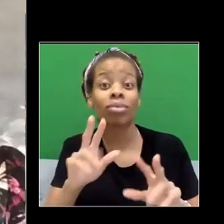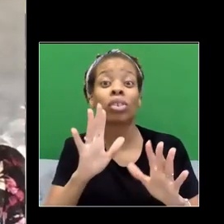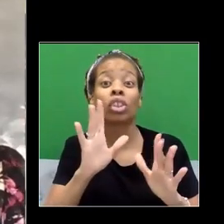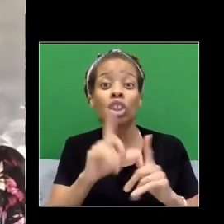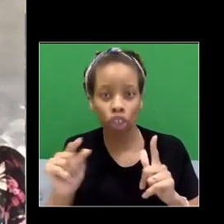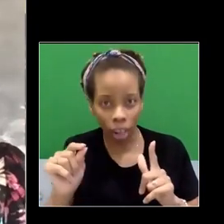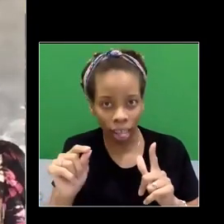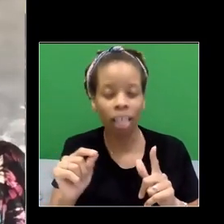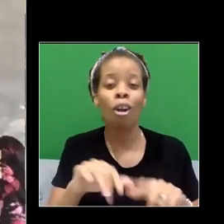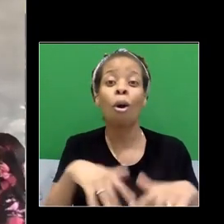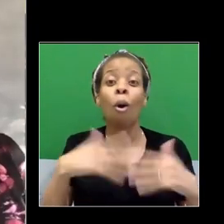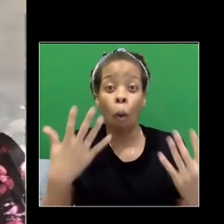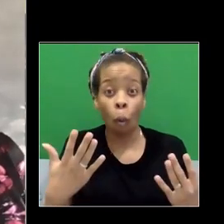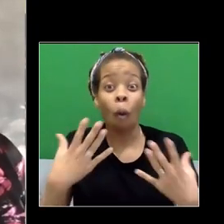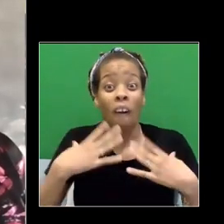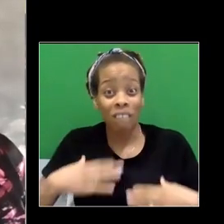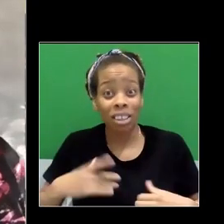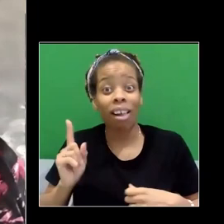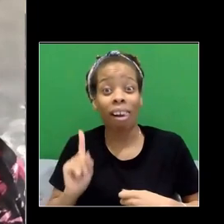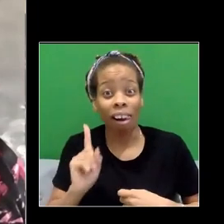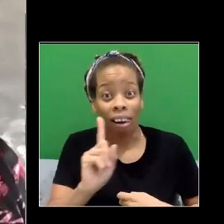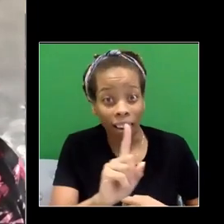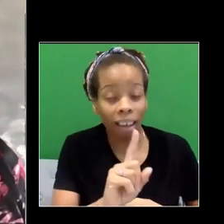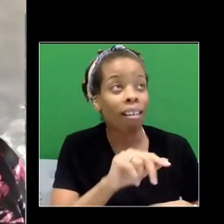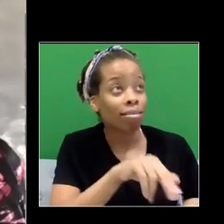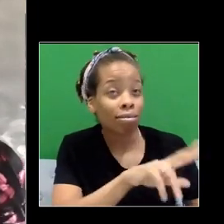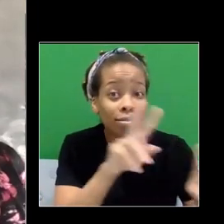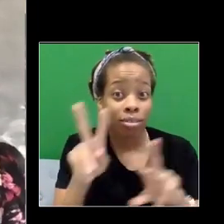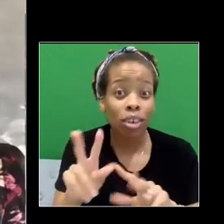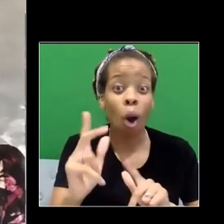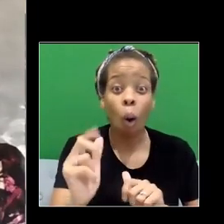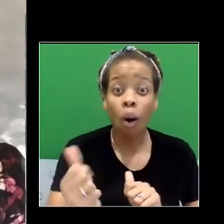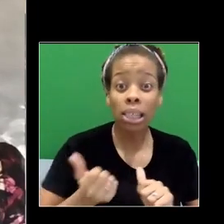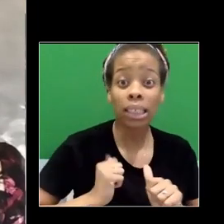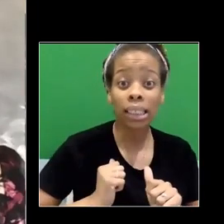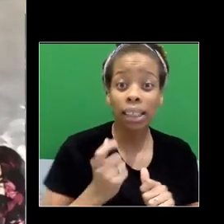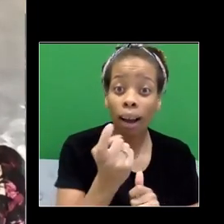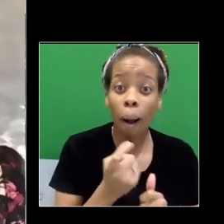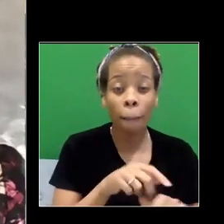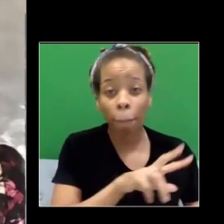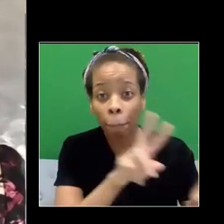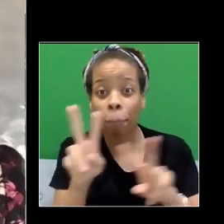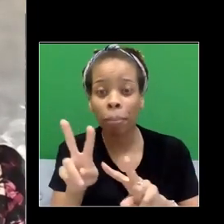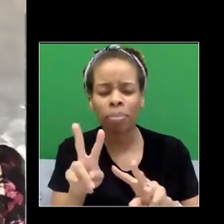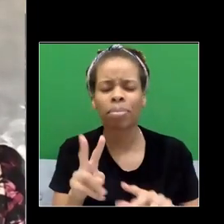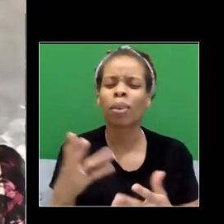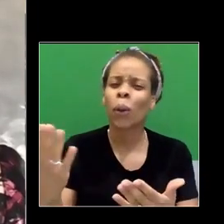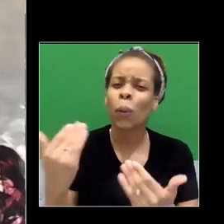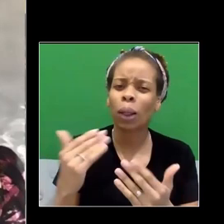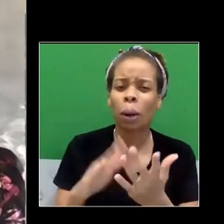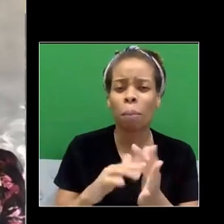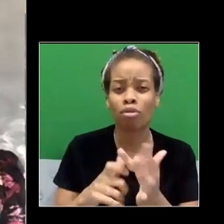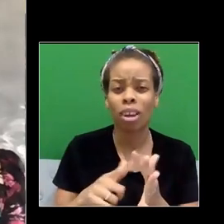who've had a chance to see it, and those who will have a chance to see it as it travels. So welcome back, Maria, and thank you for this